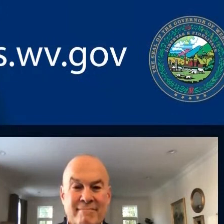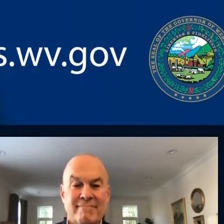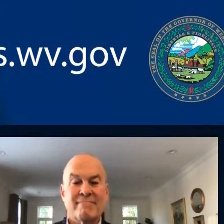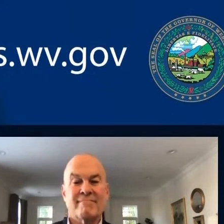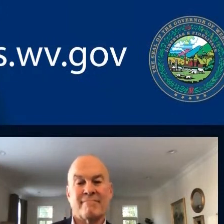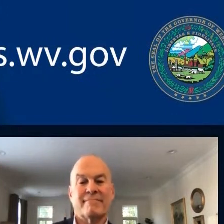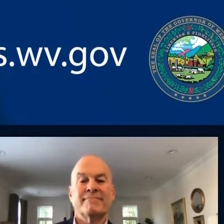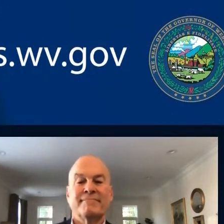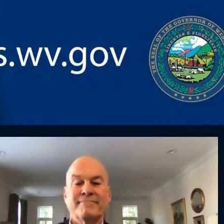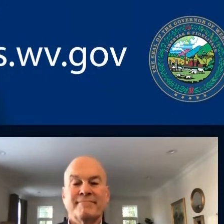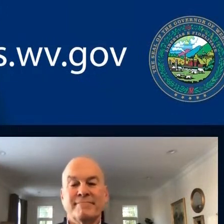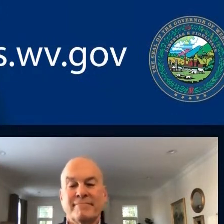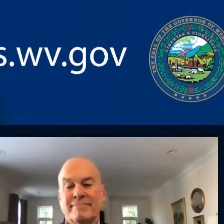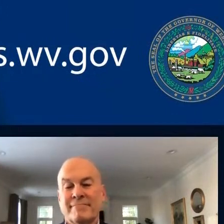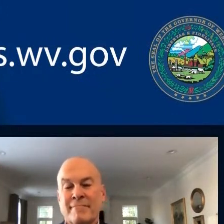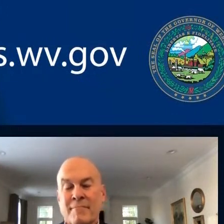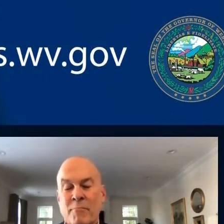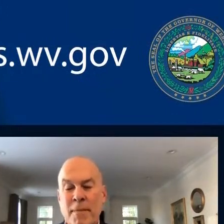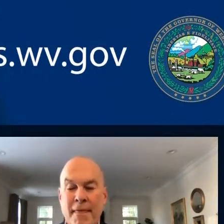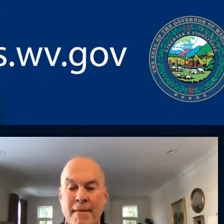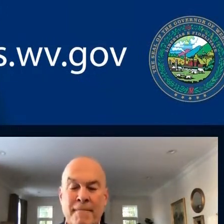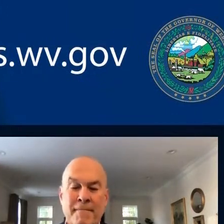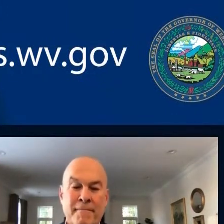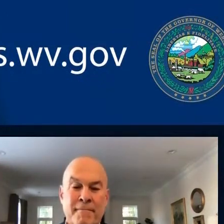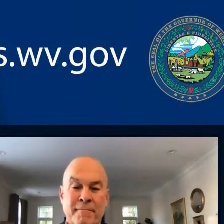Next Star Media.